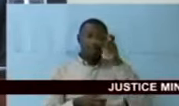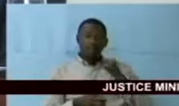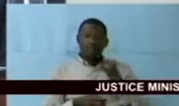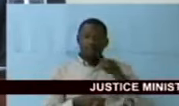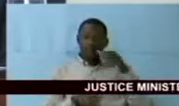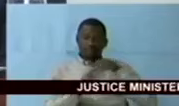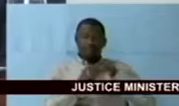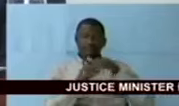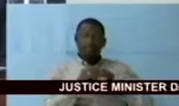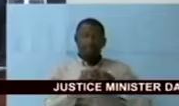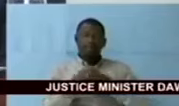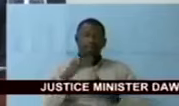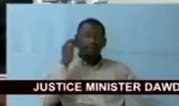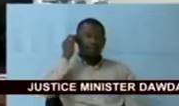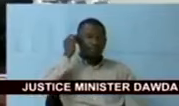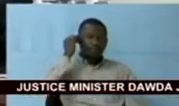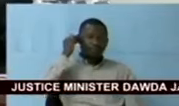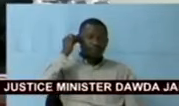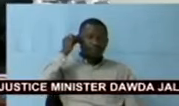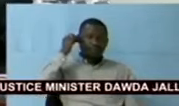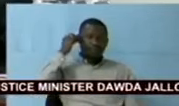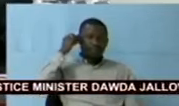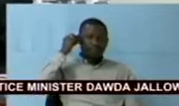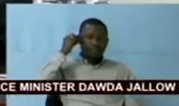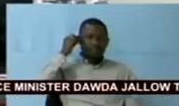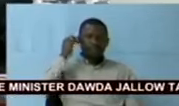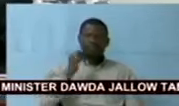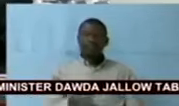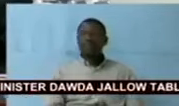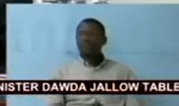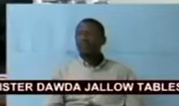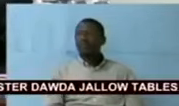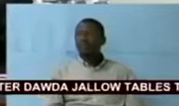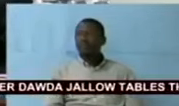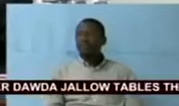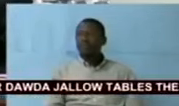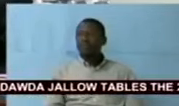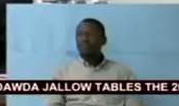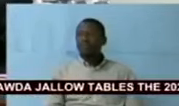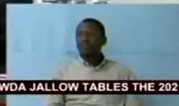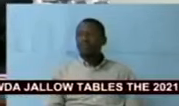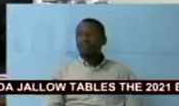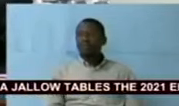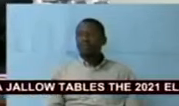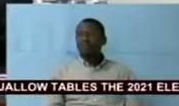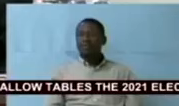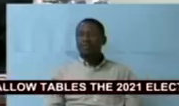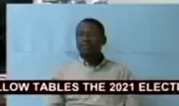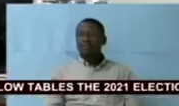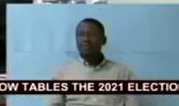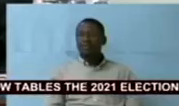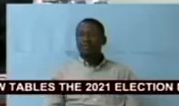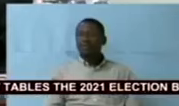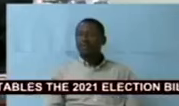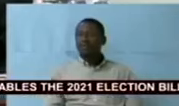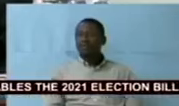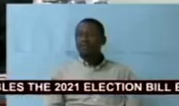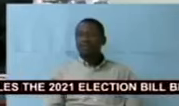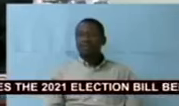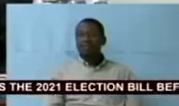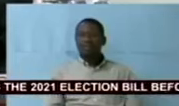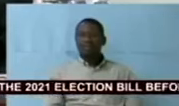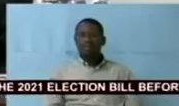bell. Isina fonye ko fo nyimol be nyinu tol mem fole fo mobe sorole kono la mamelan ko abulade sondo mo kon